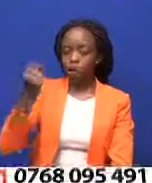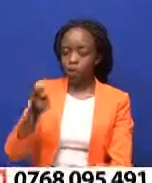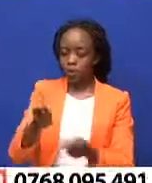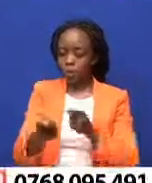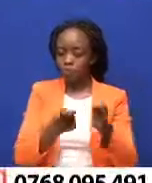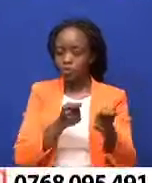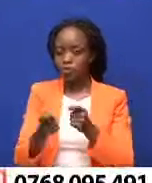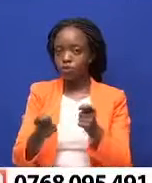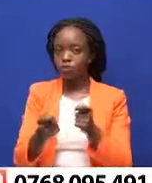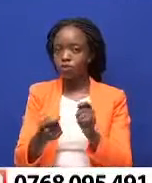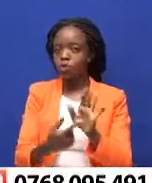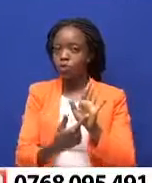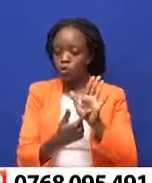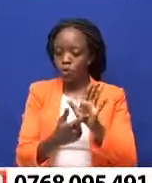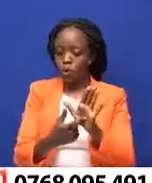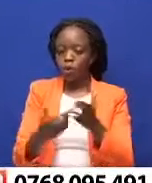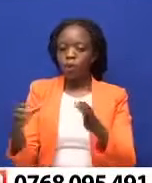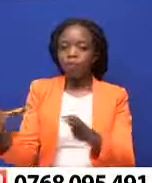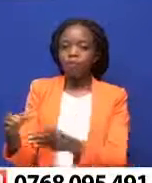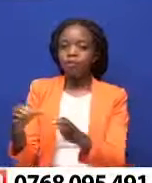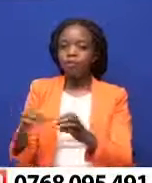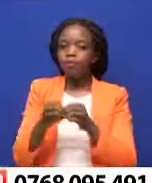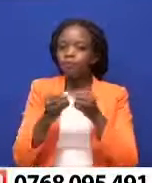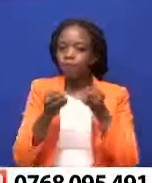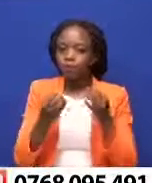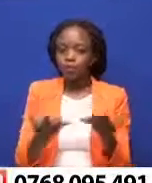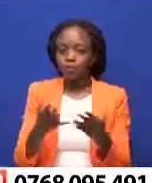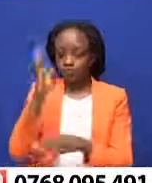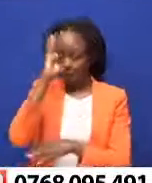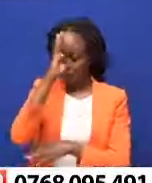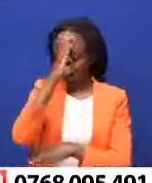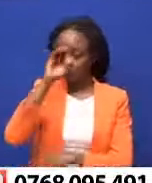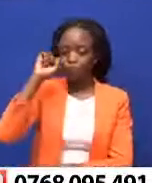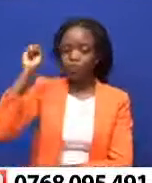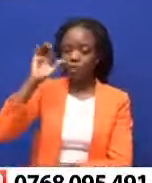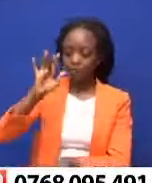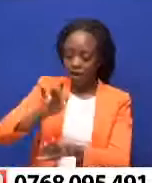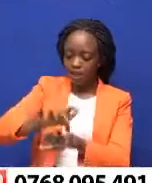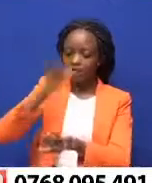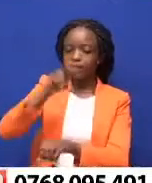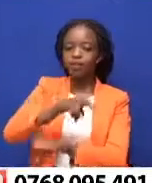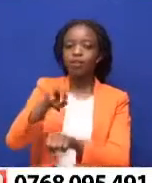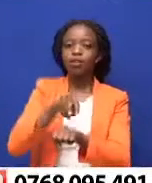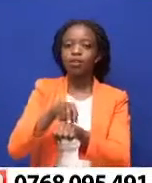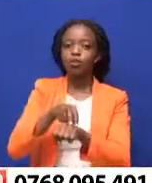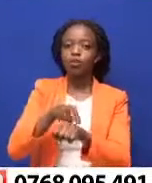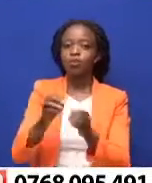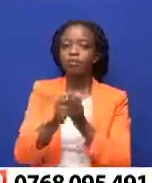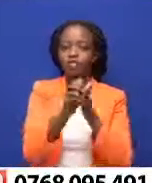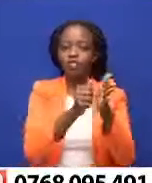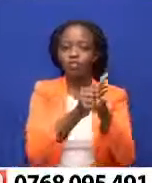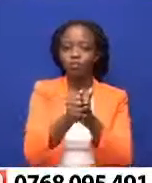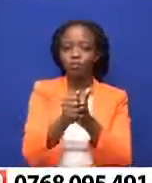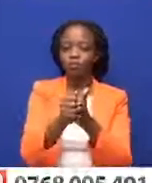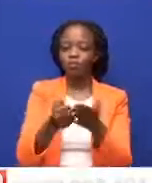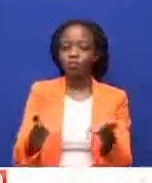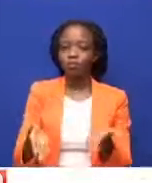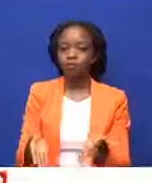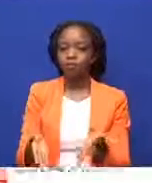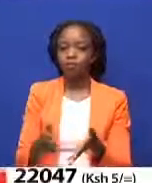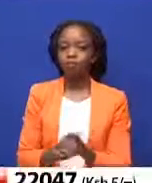is coming forth to the party itself? How much of Bungoma politics is affecting the national leadership of the party then?